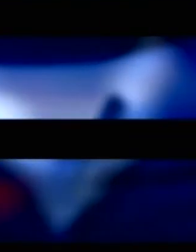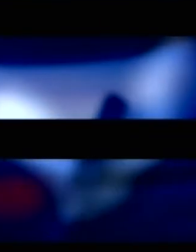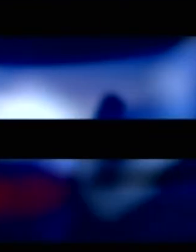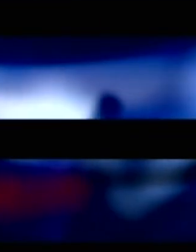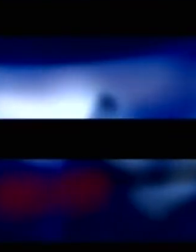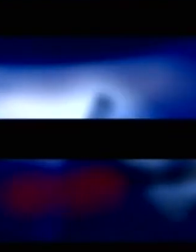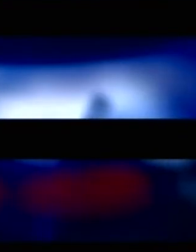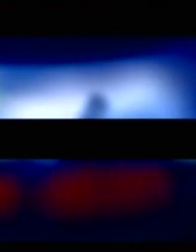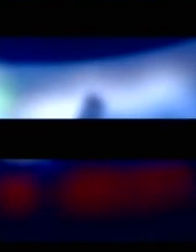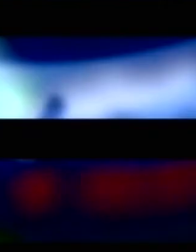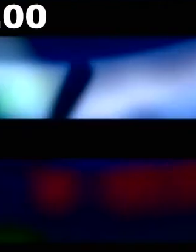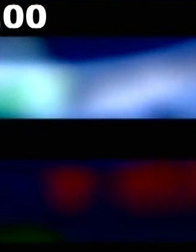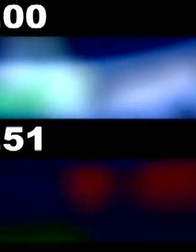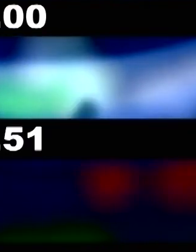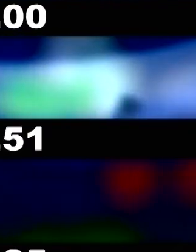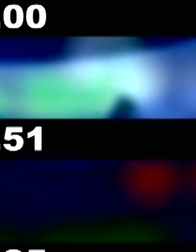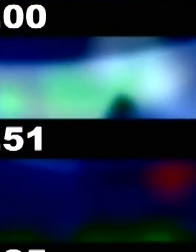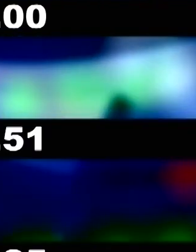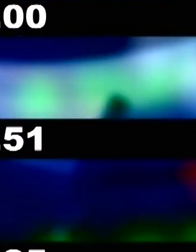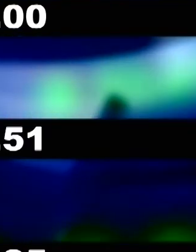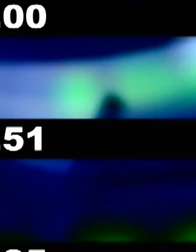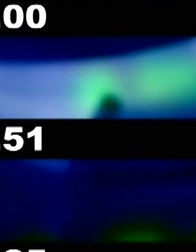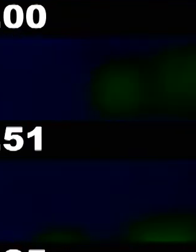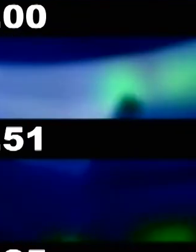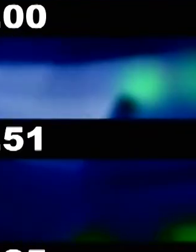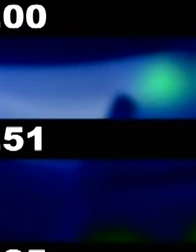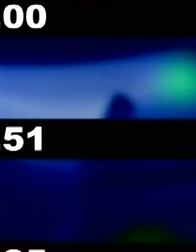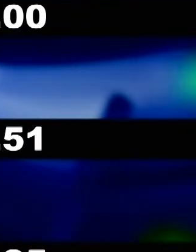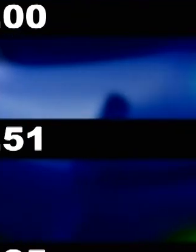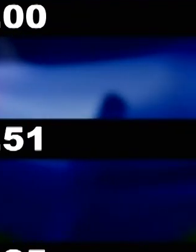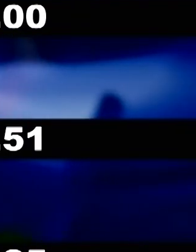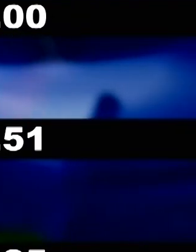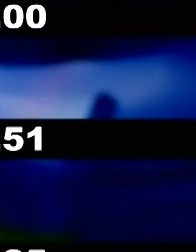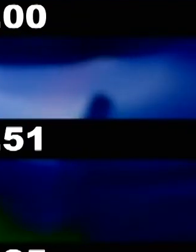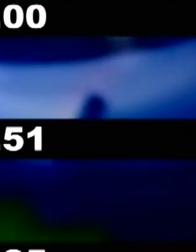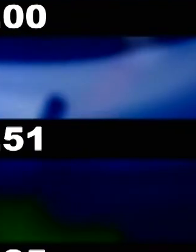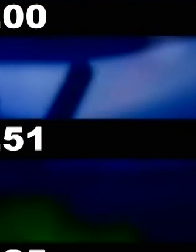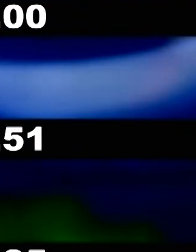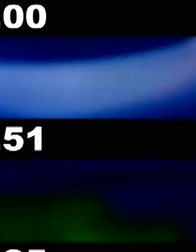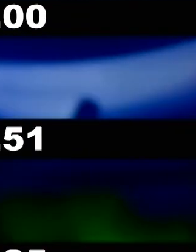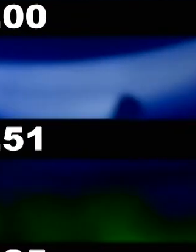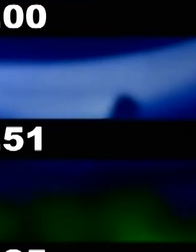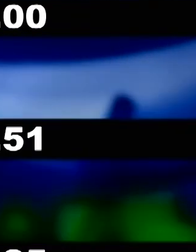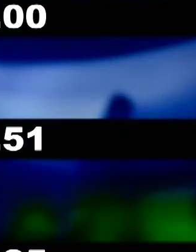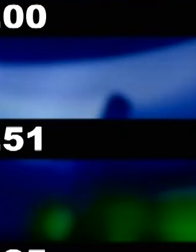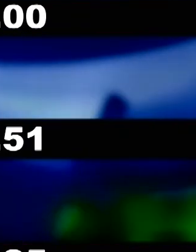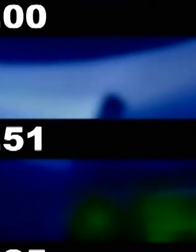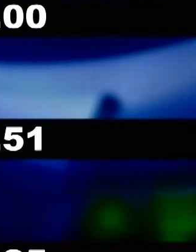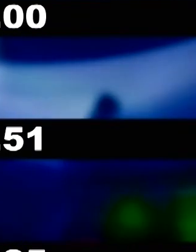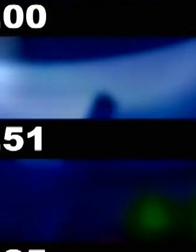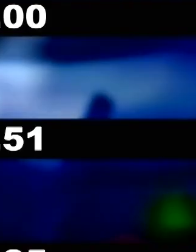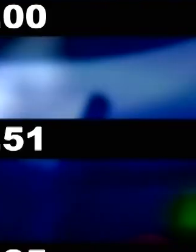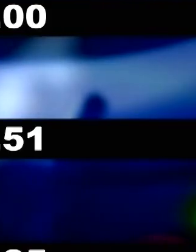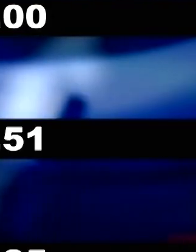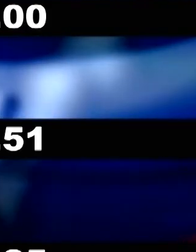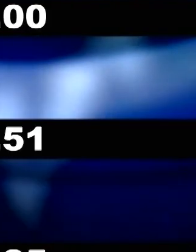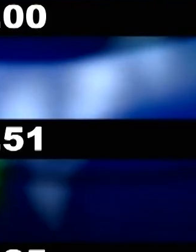2,113,240 units. In Trinidad and Tobago, JMMB Group Limited was the volume leader